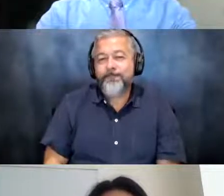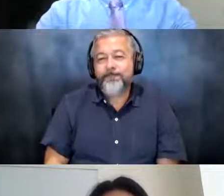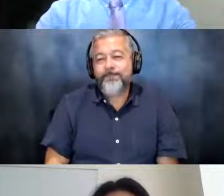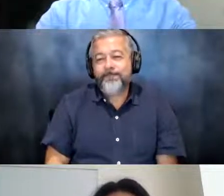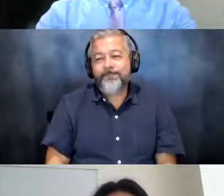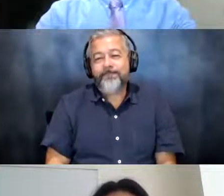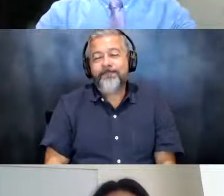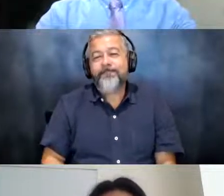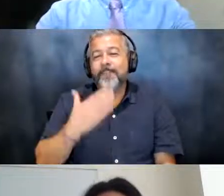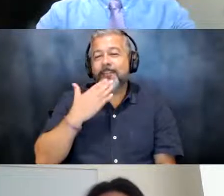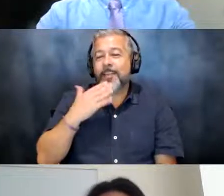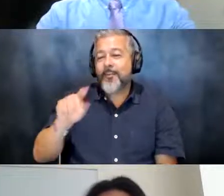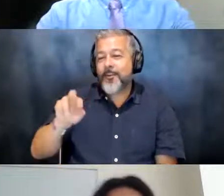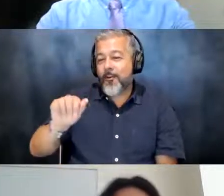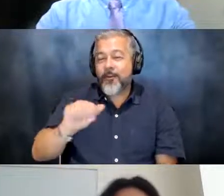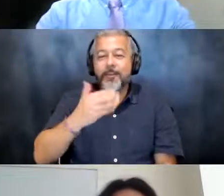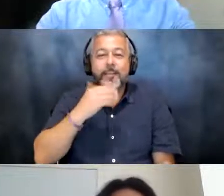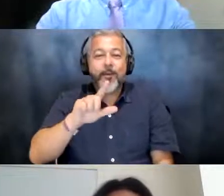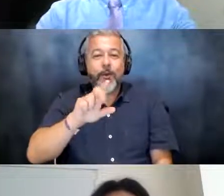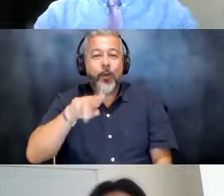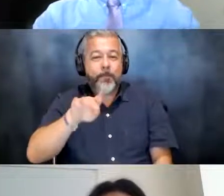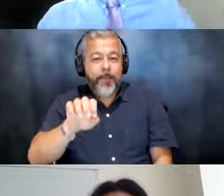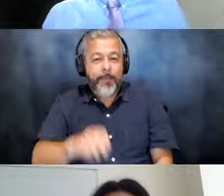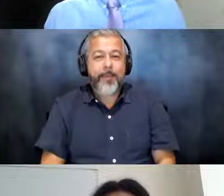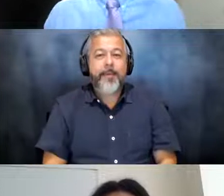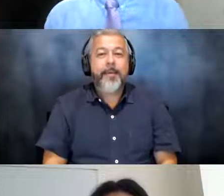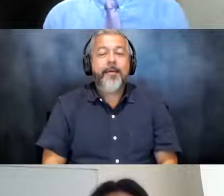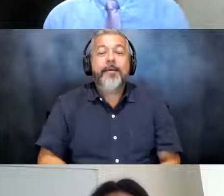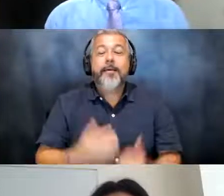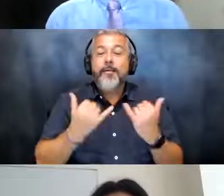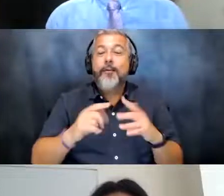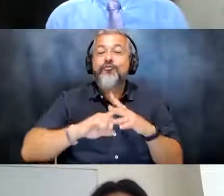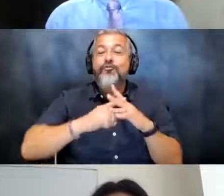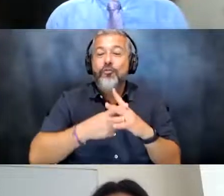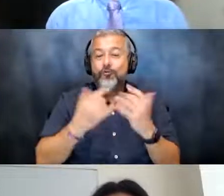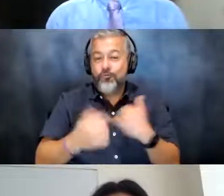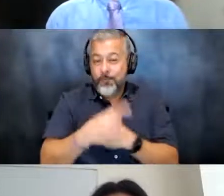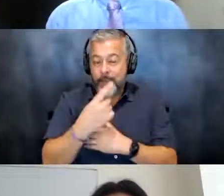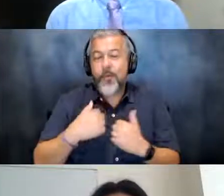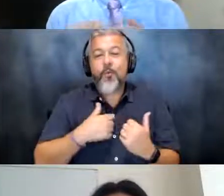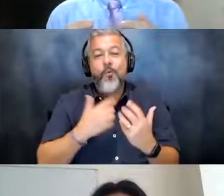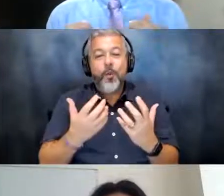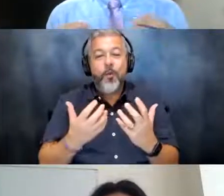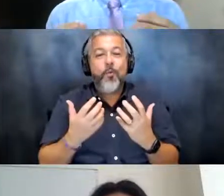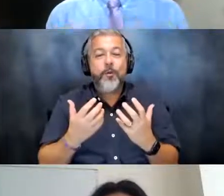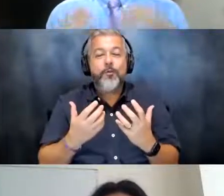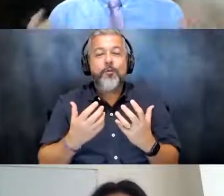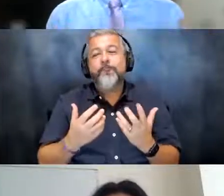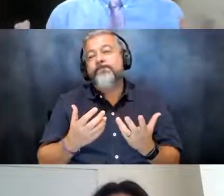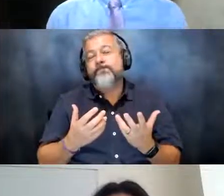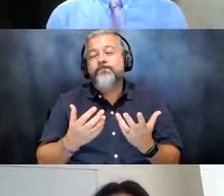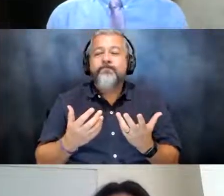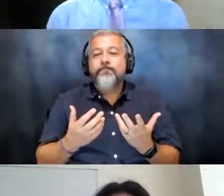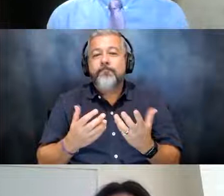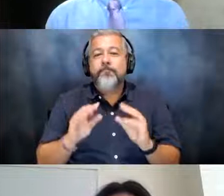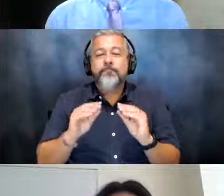Thank you, Tara. Thank you, Lupe. So to start off today, we want to just kind of put out there